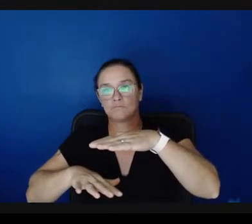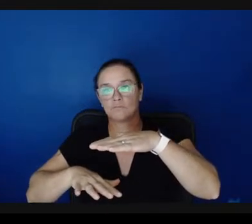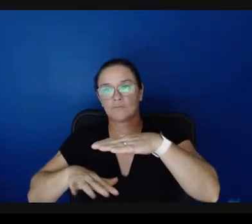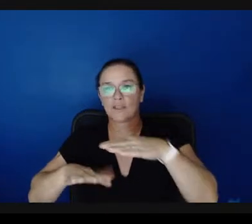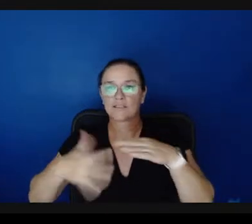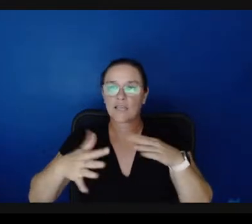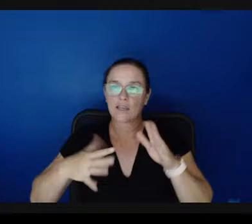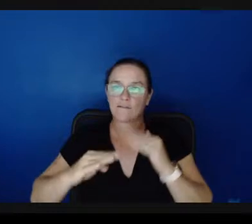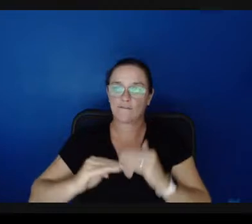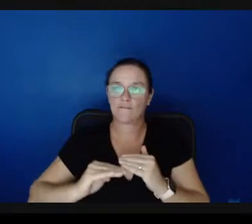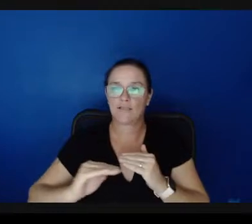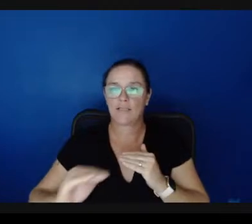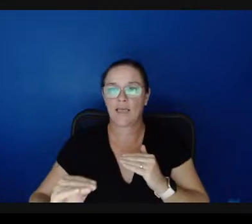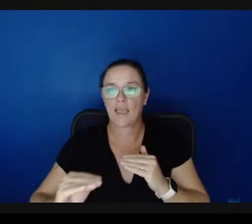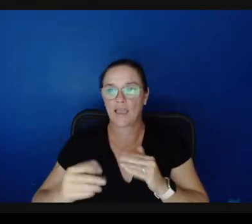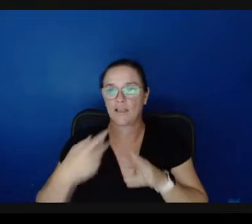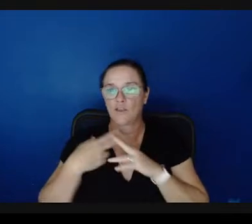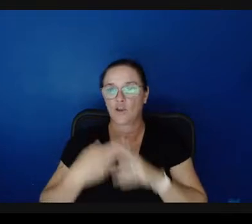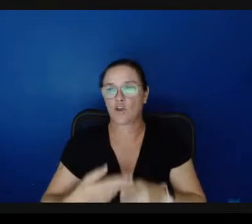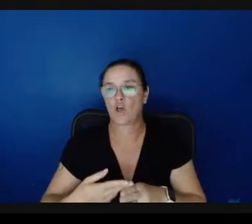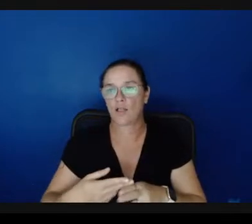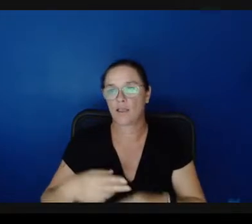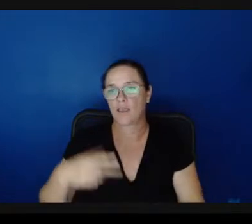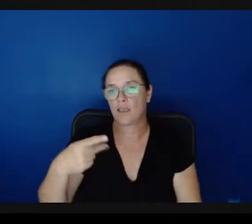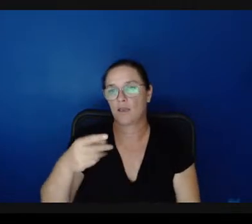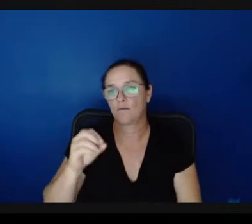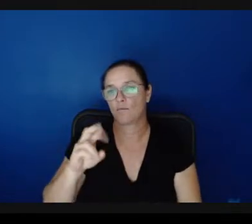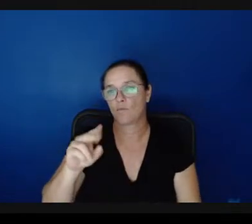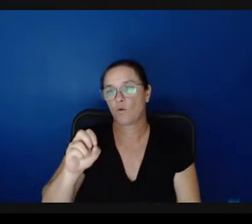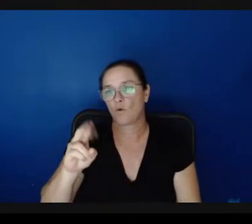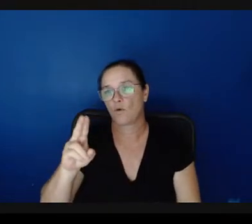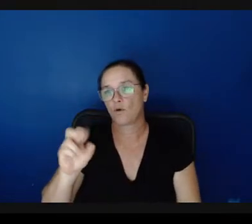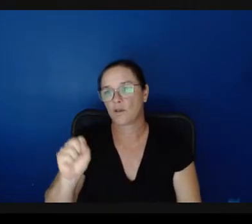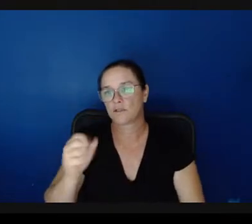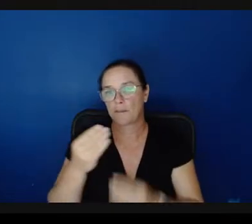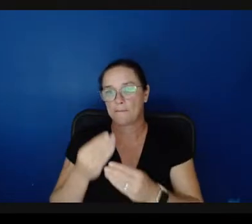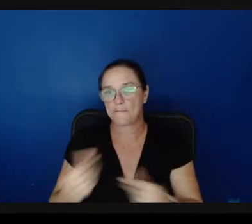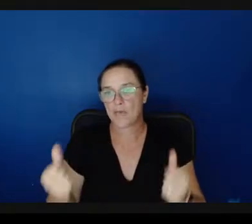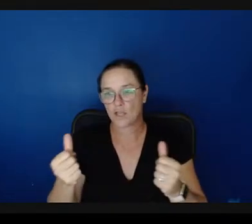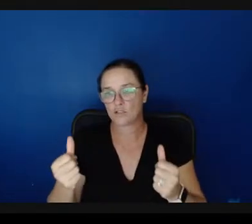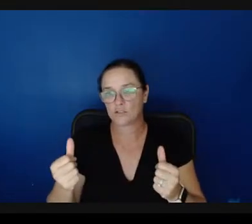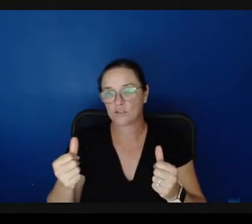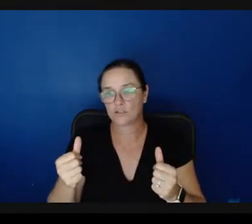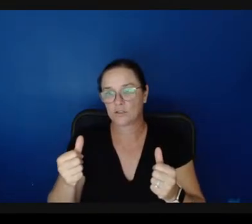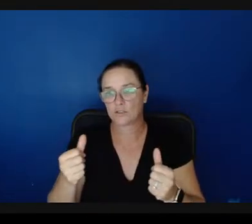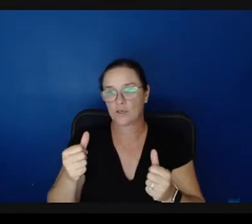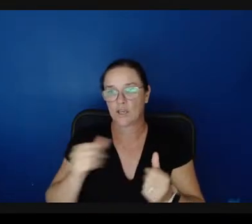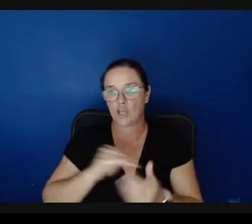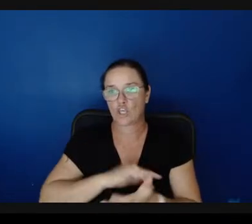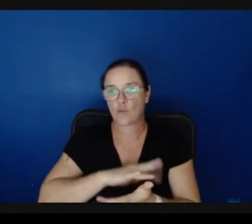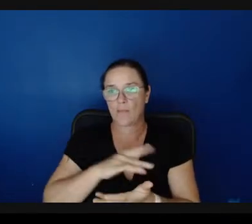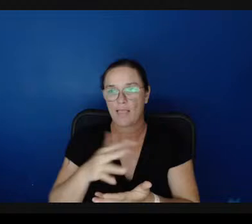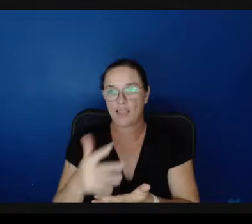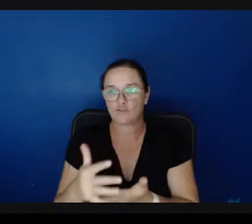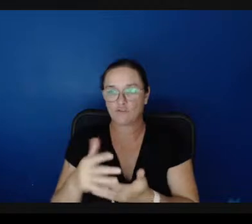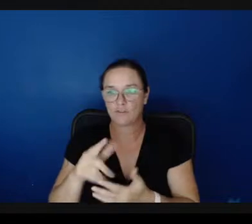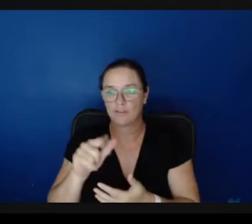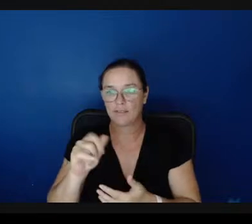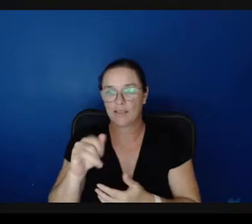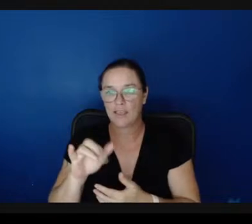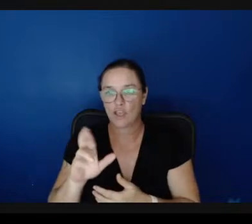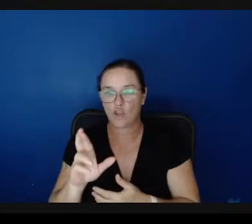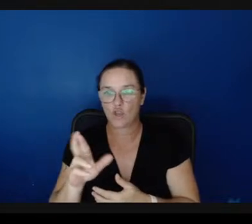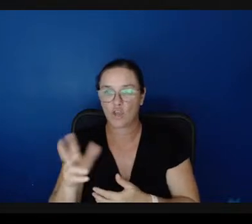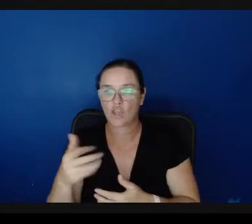and calling it this porous melt accumulation layer, so that within this area you have flow of